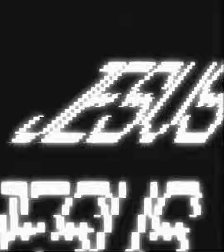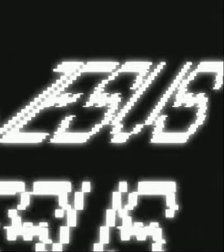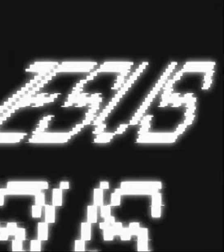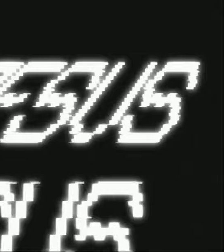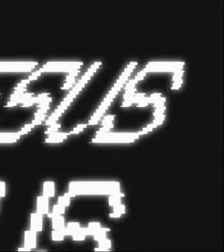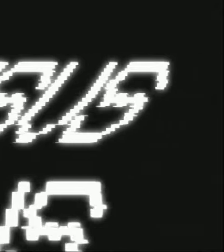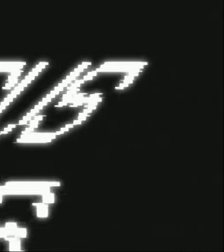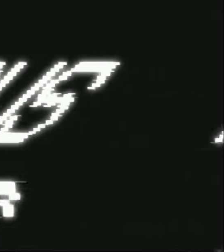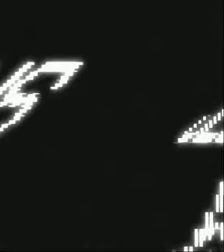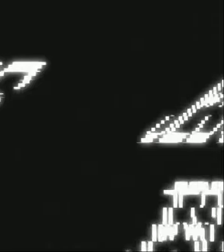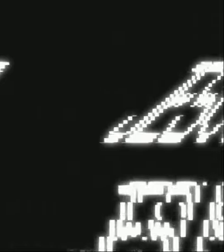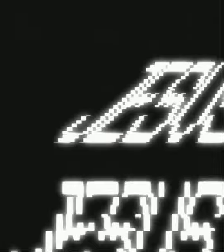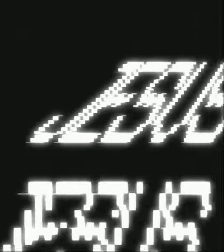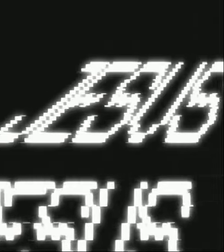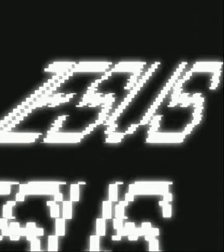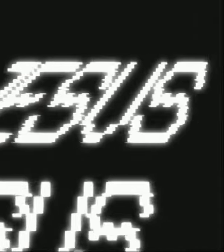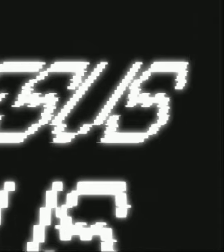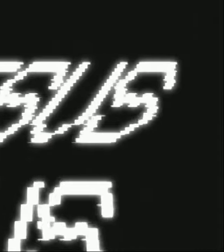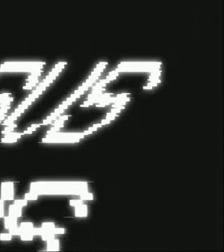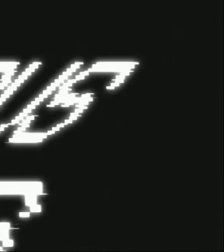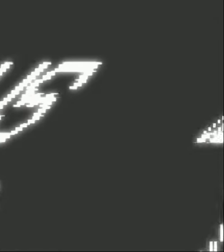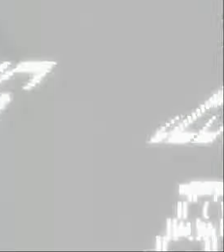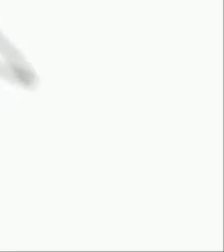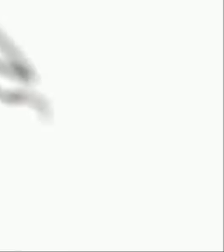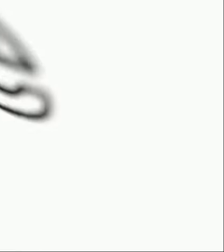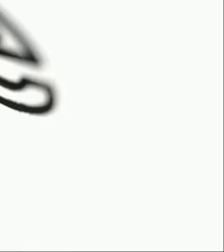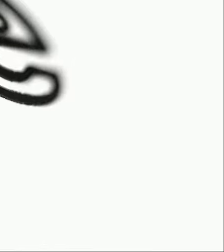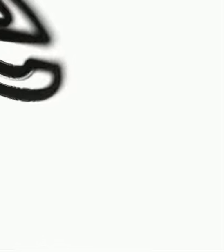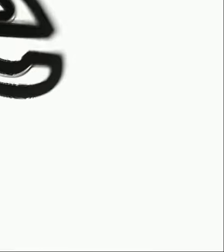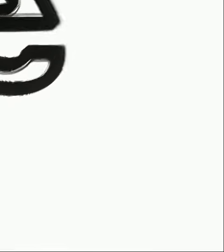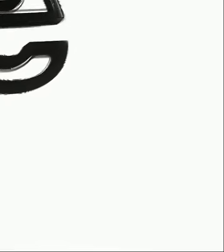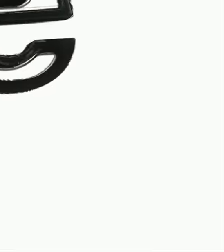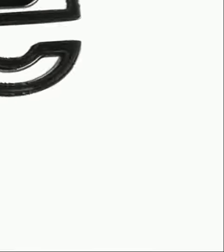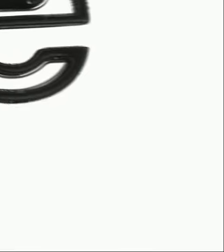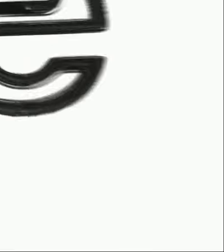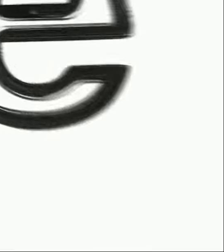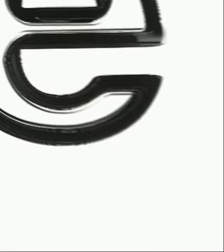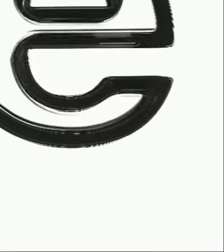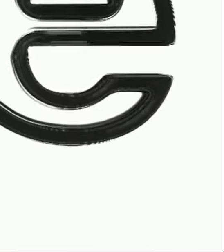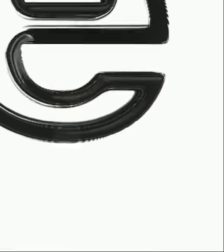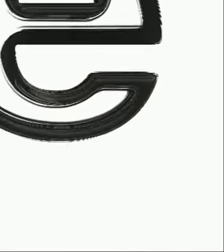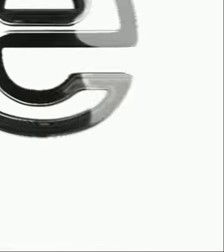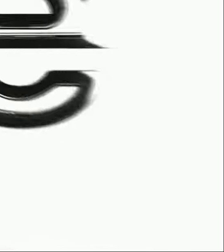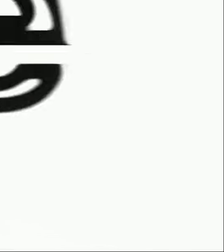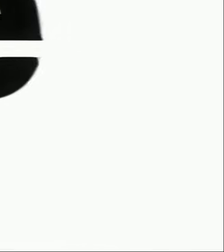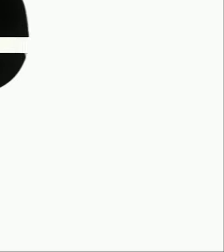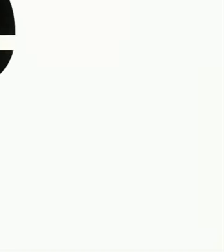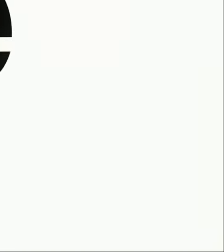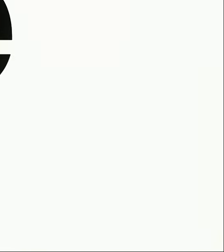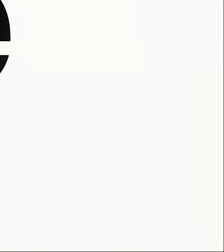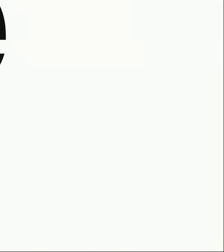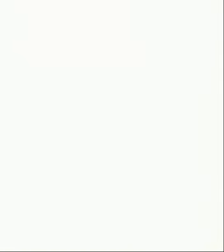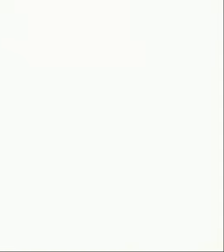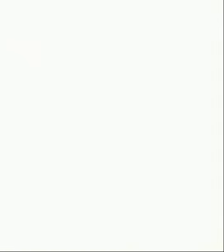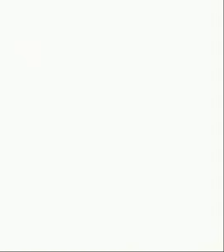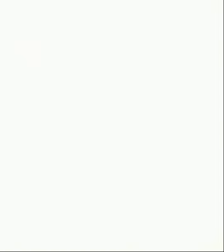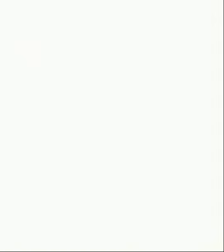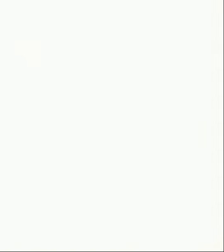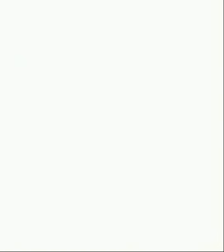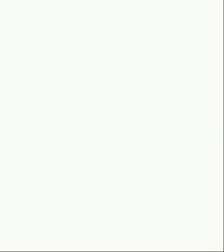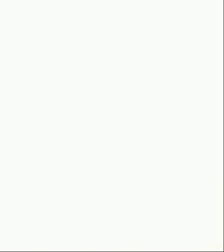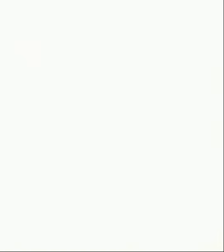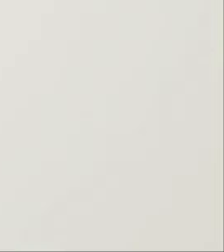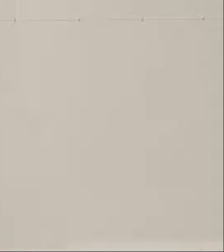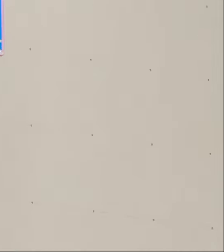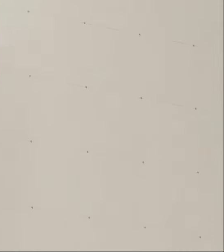now. Spirit moving in me on my fire now. And I know it won't ever die out, won't ever die